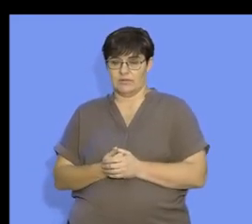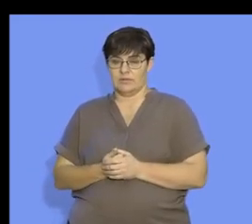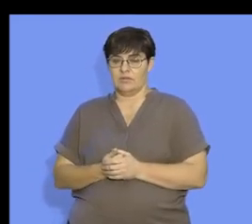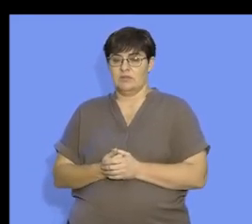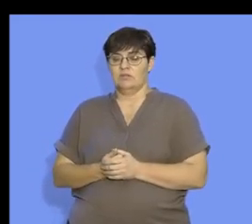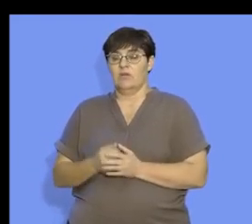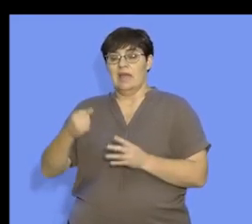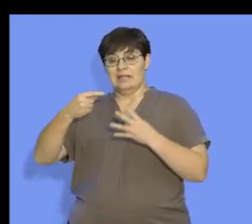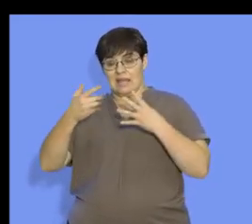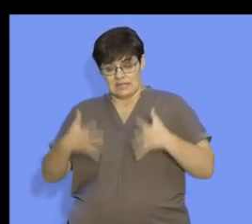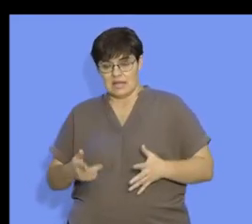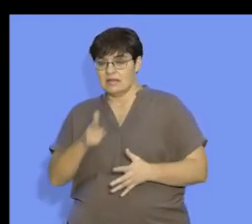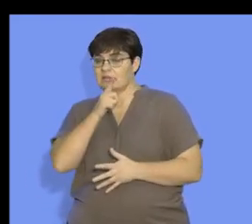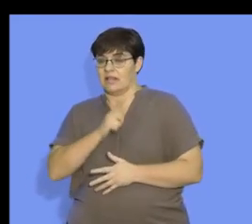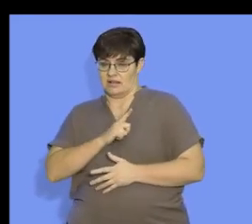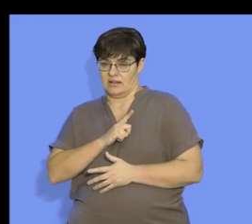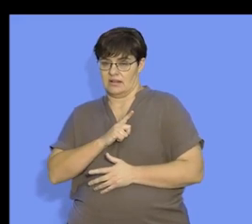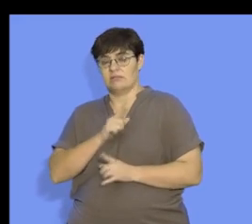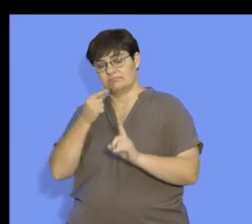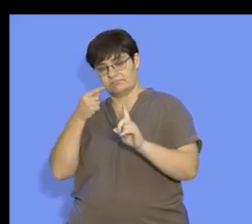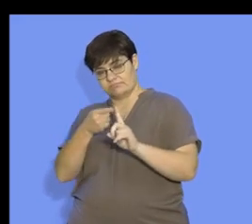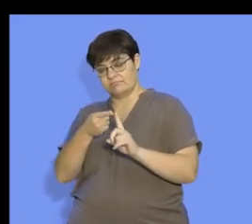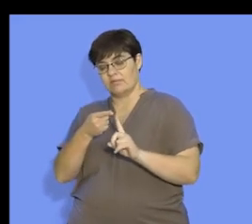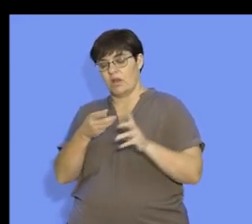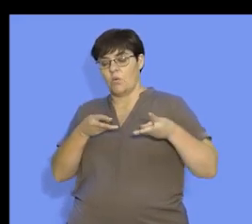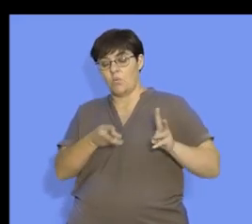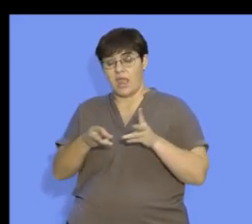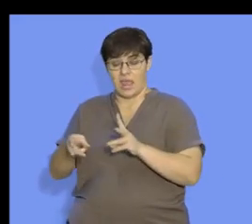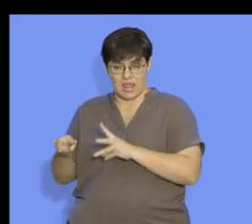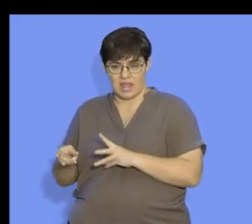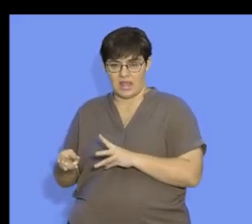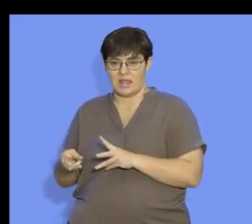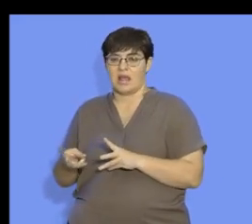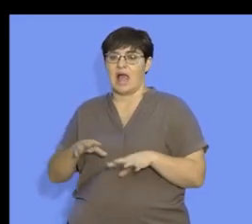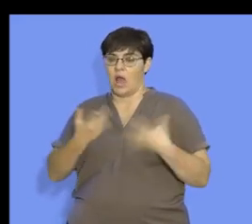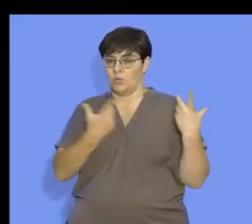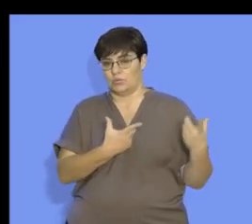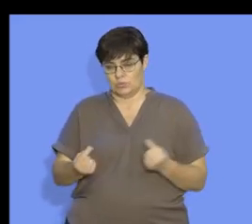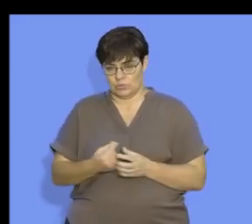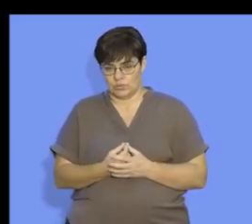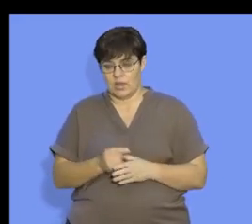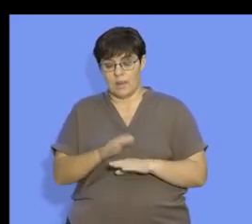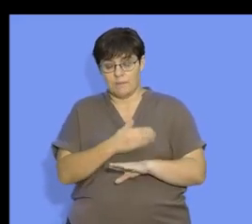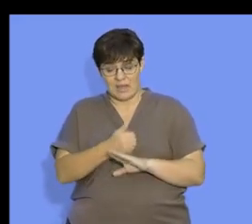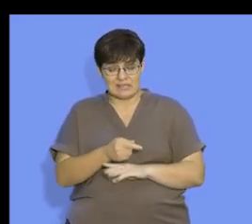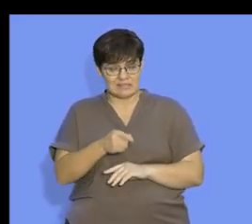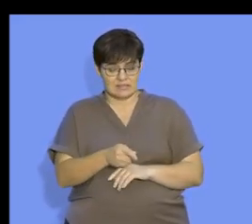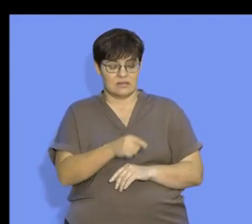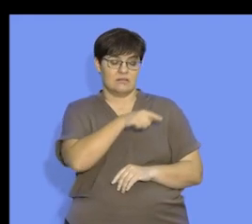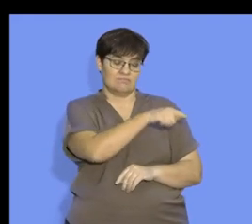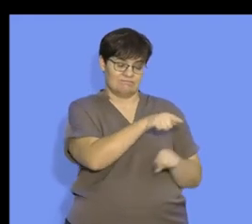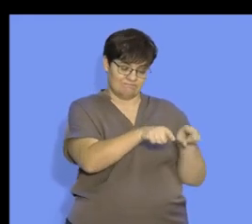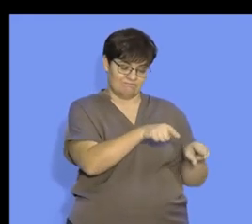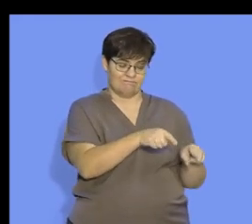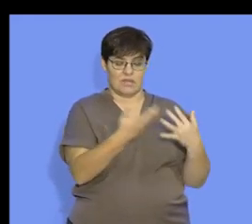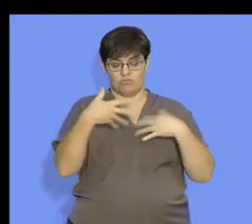actually reacted. So the indicator serves that purpose, in a titration, which is a technique which is based